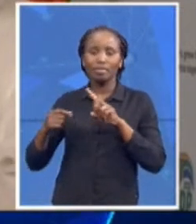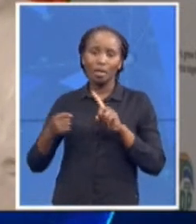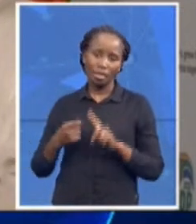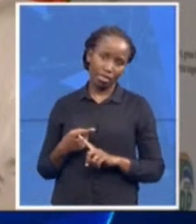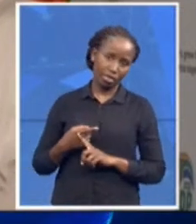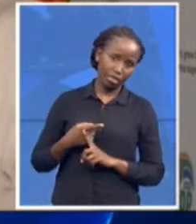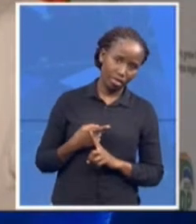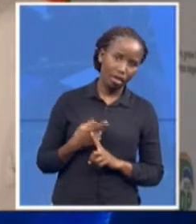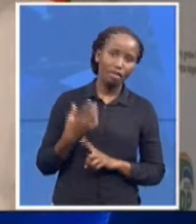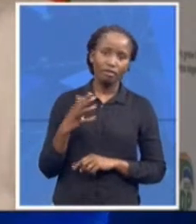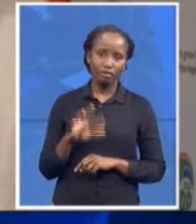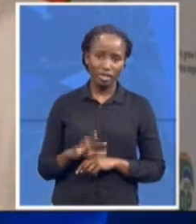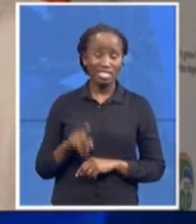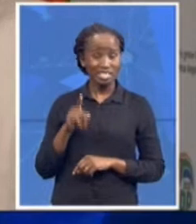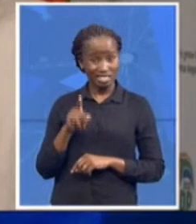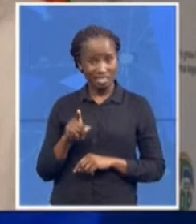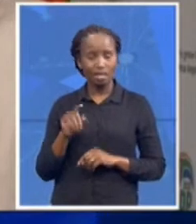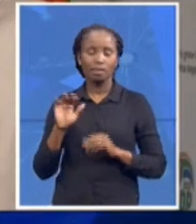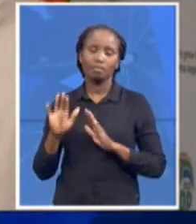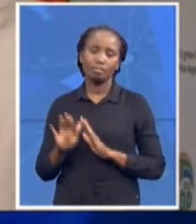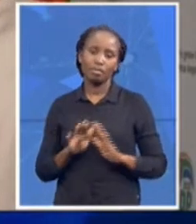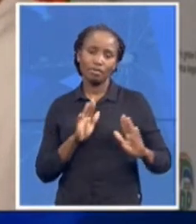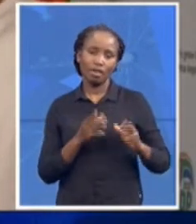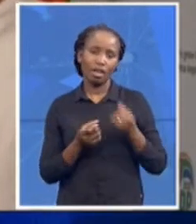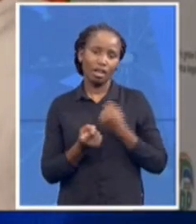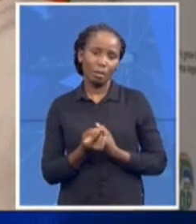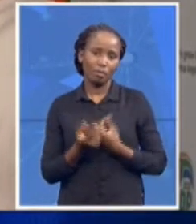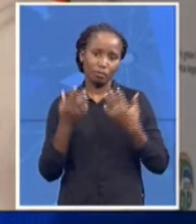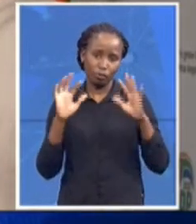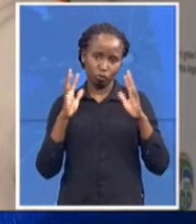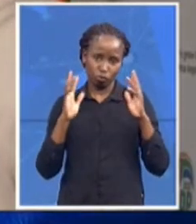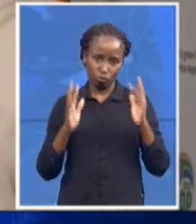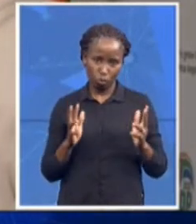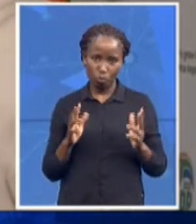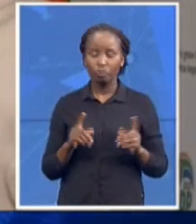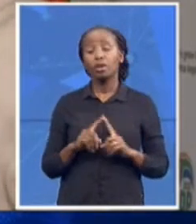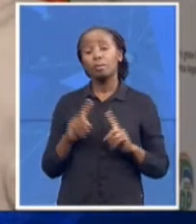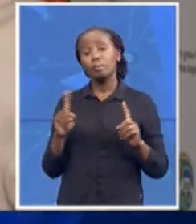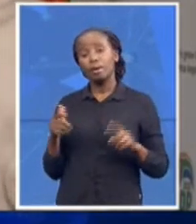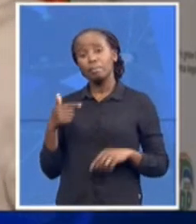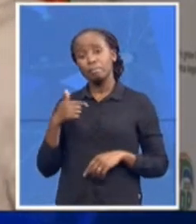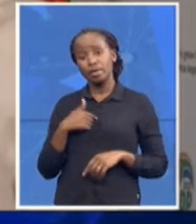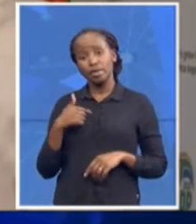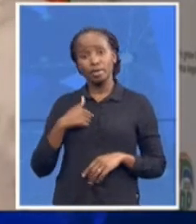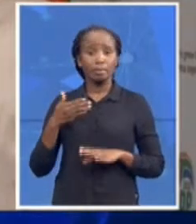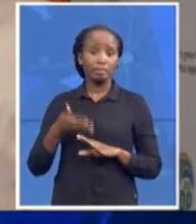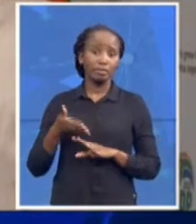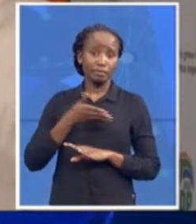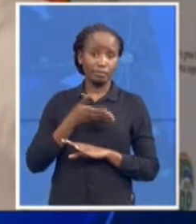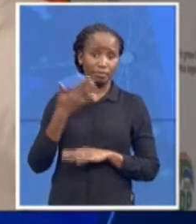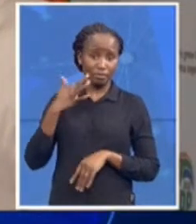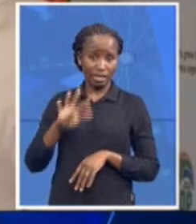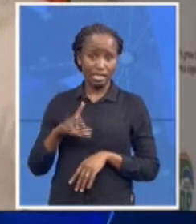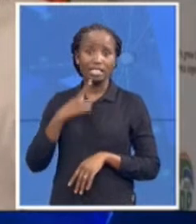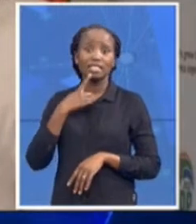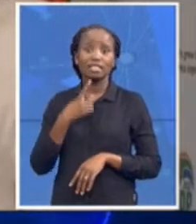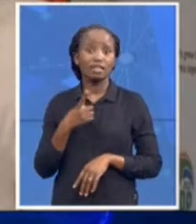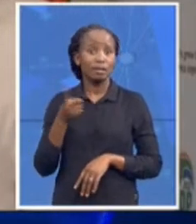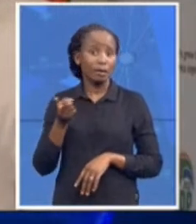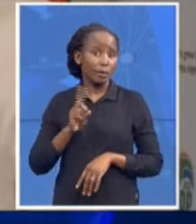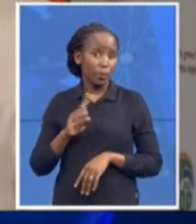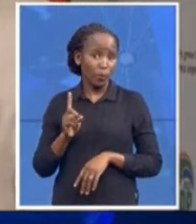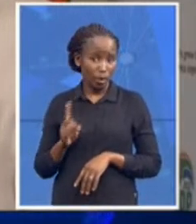curing to them. What I said earlier on is that the legal process we